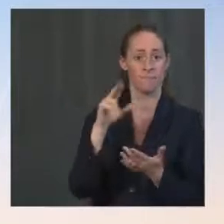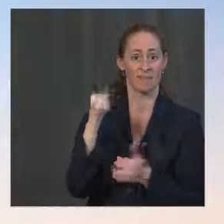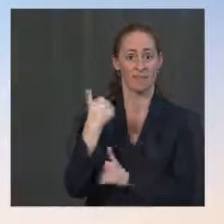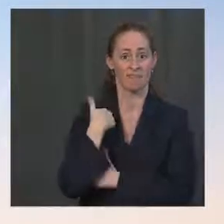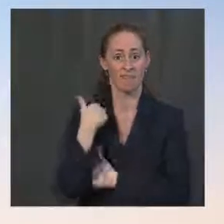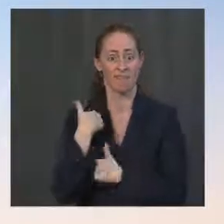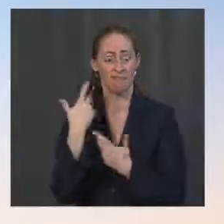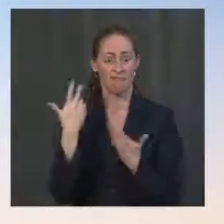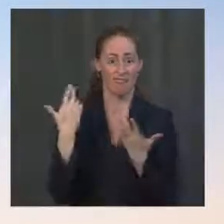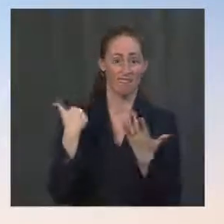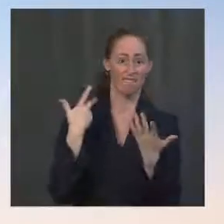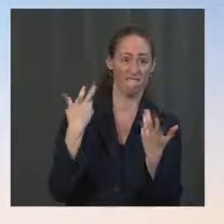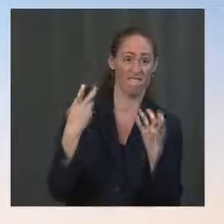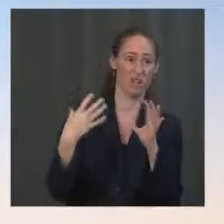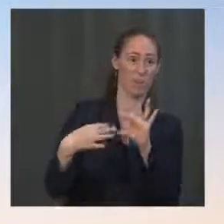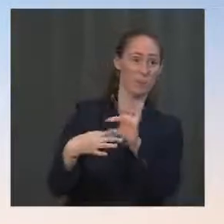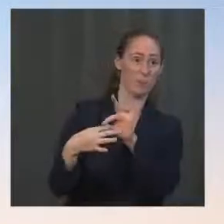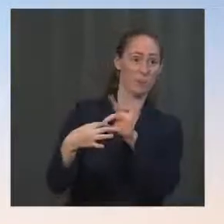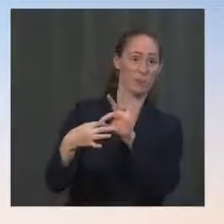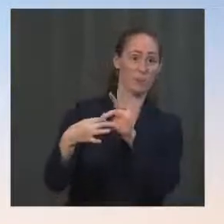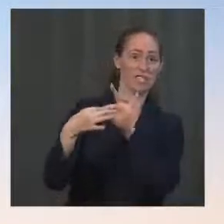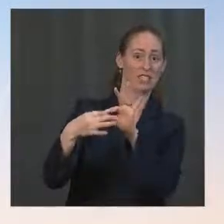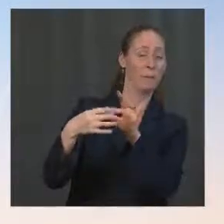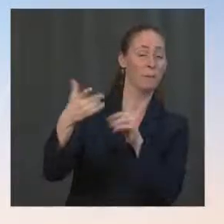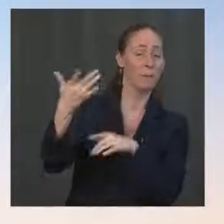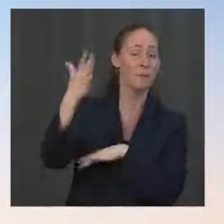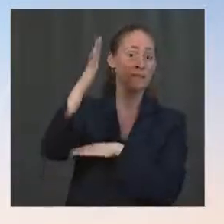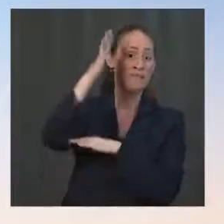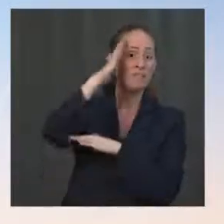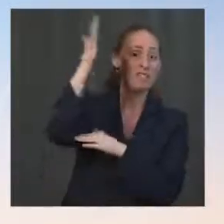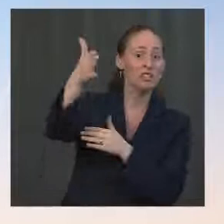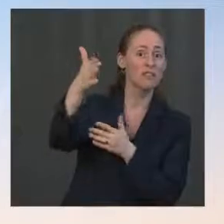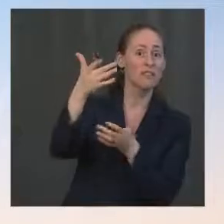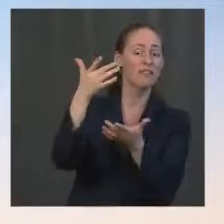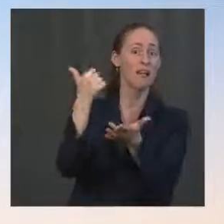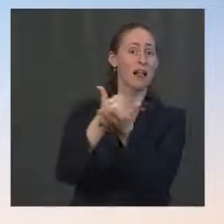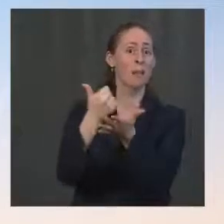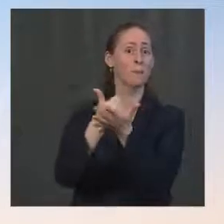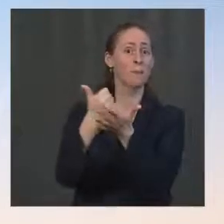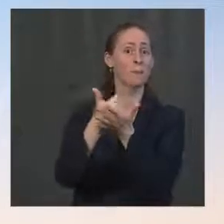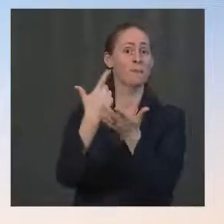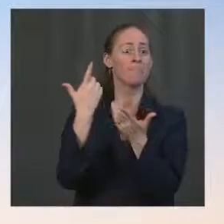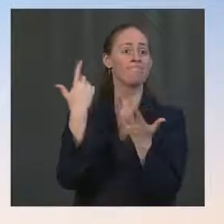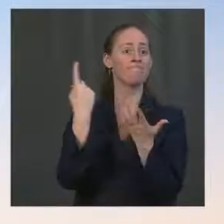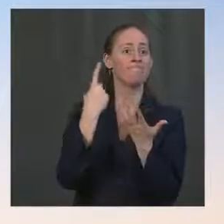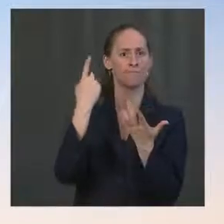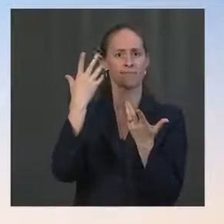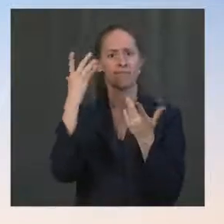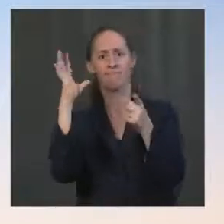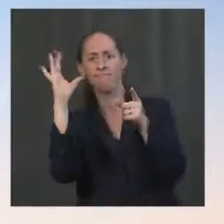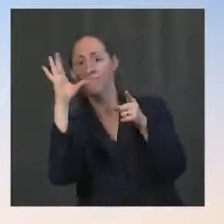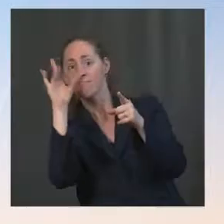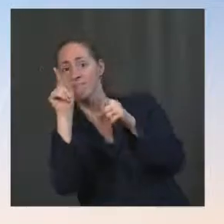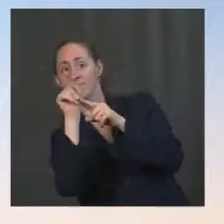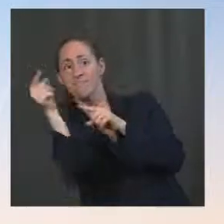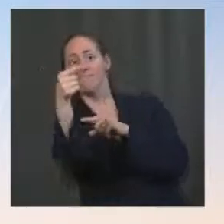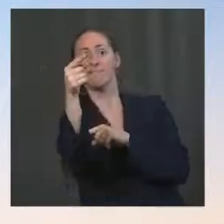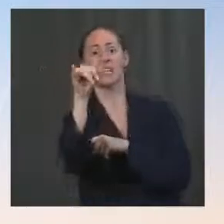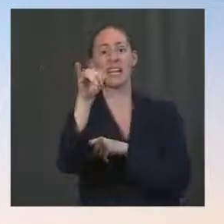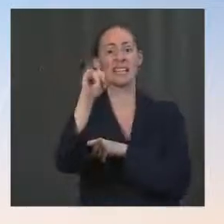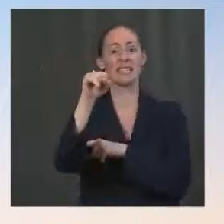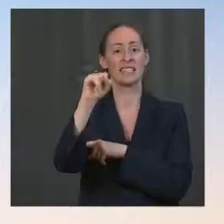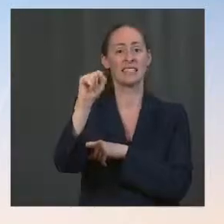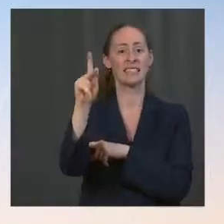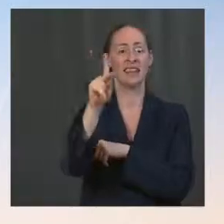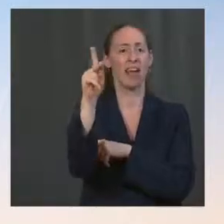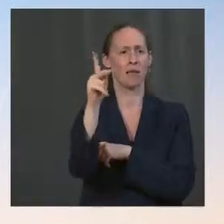to get future people out. Yep. And presumably looking for these Islamic State folks. What are the Taliban asking